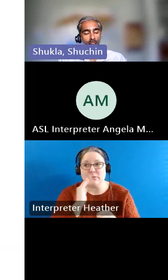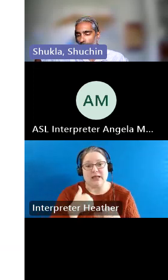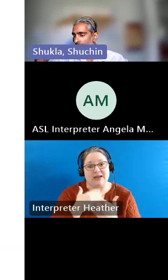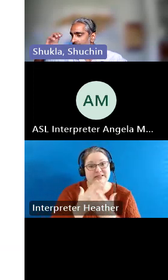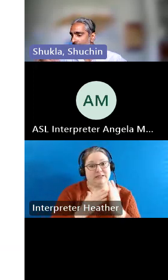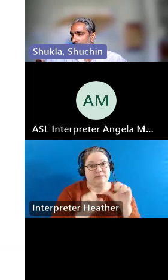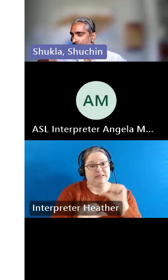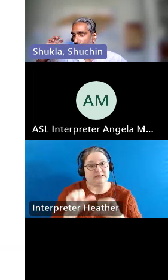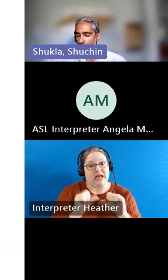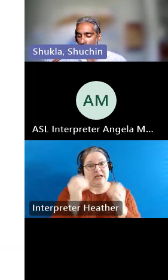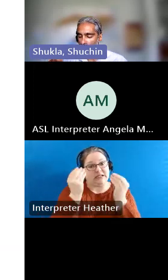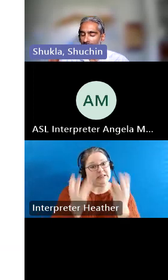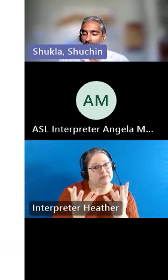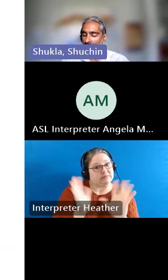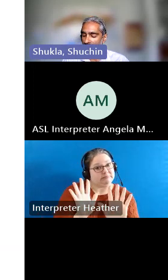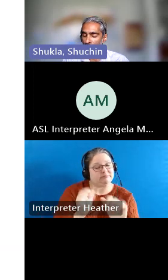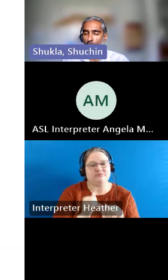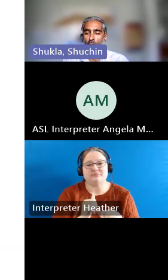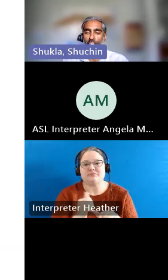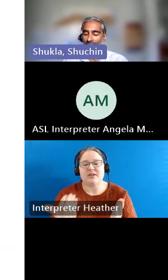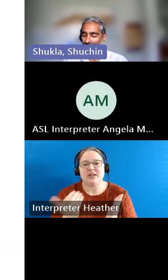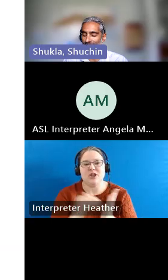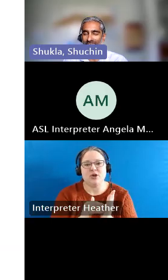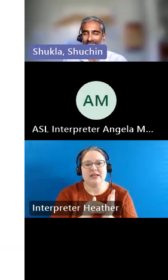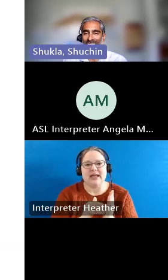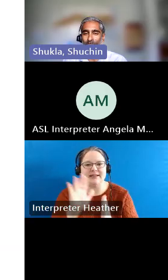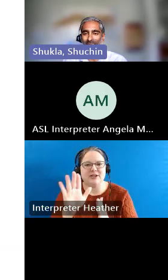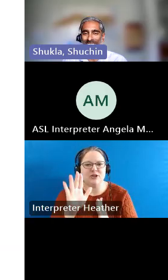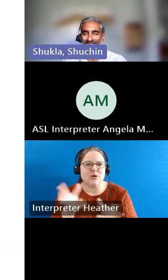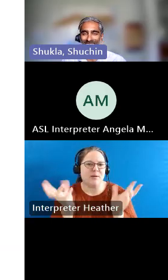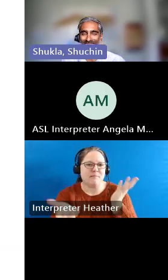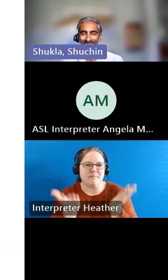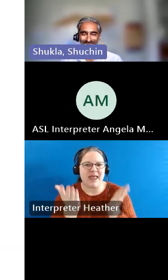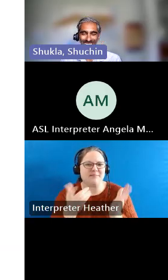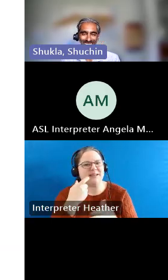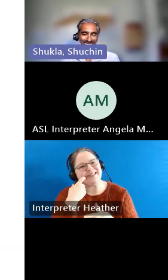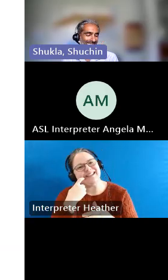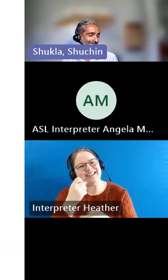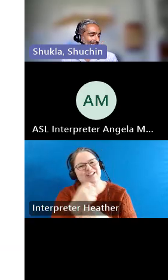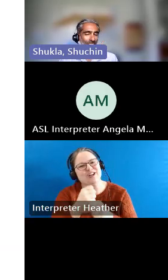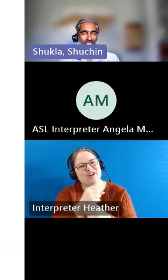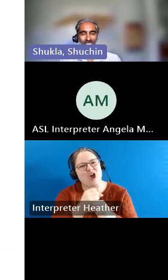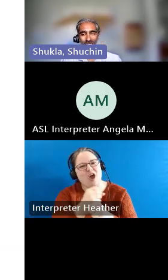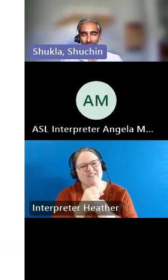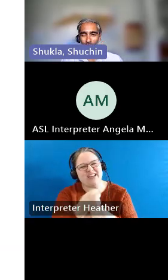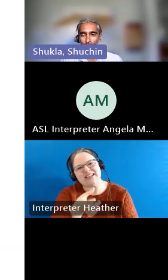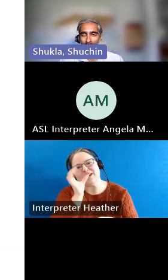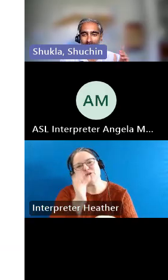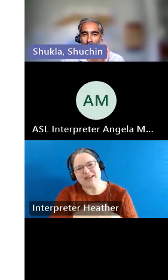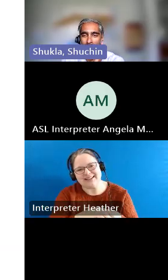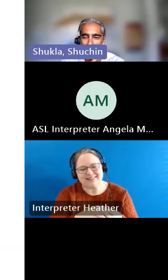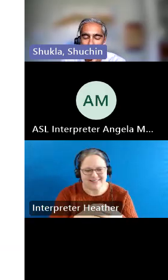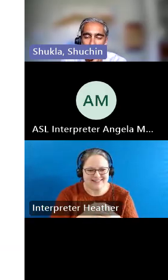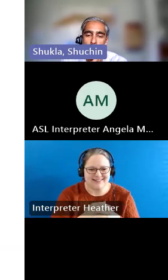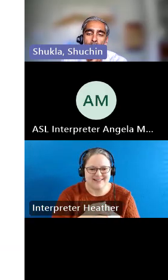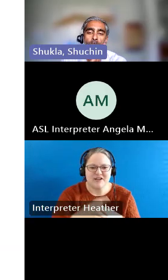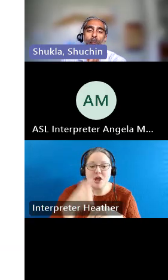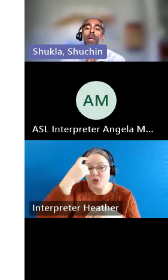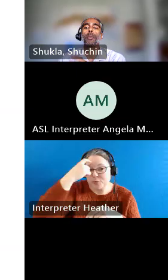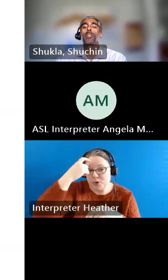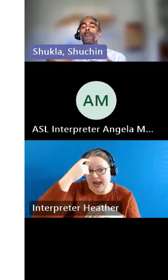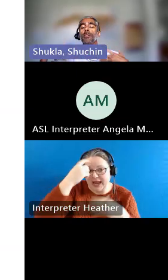So, take another sip of your addictive coffee so you can pay attention. So here's your brain